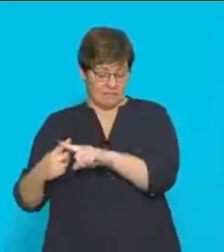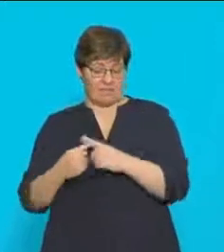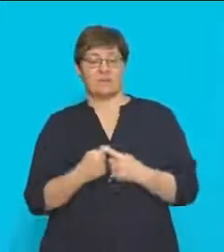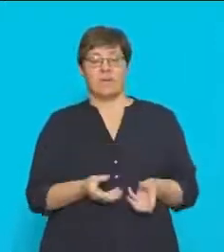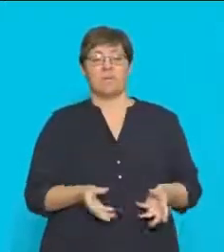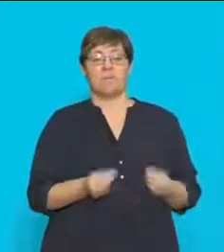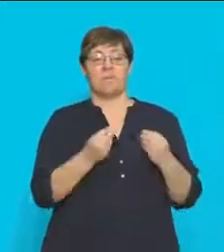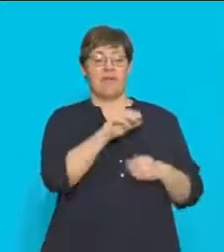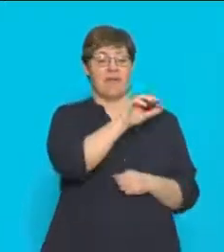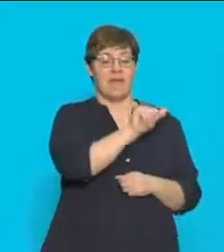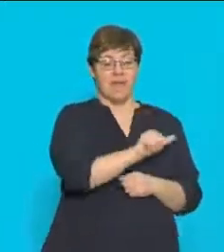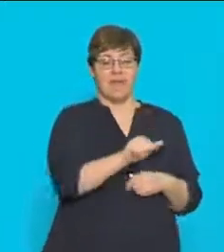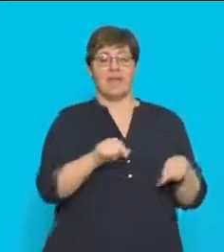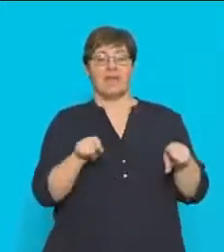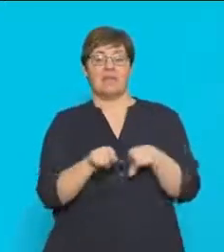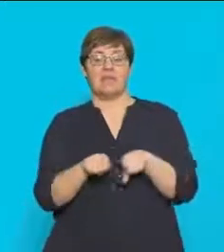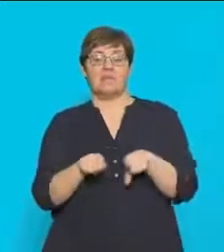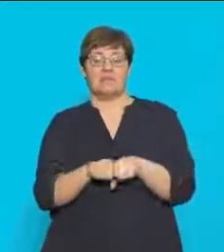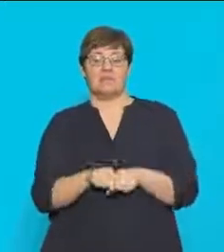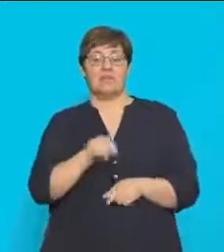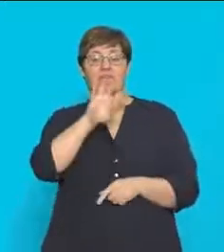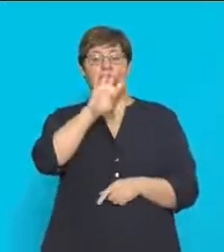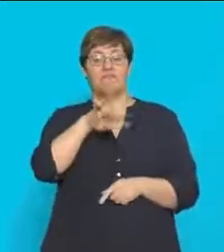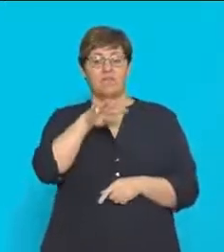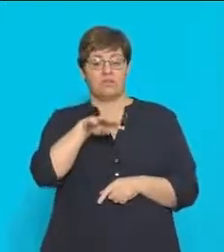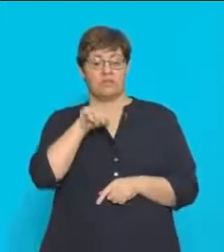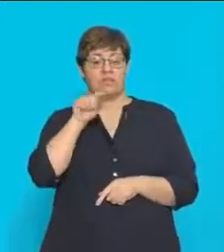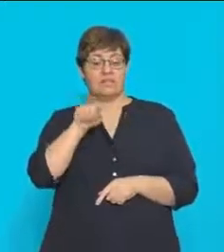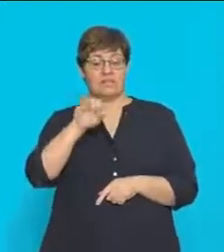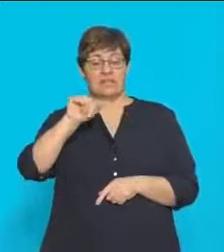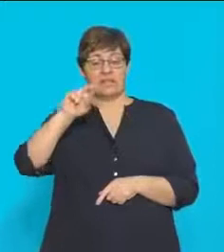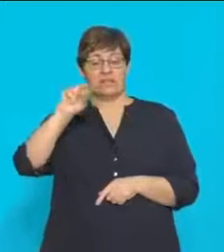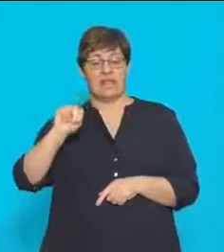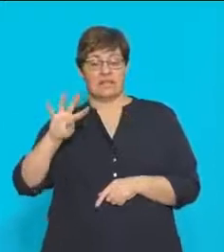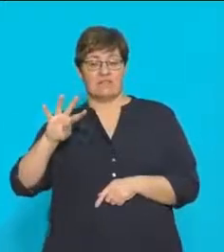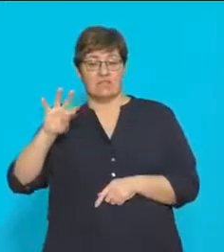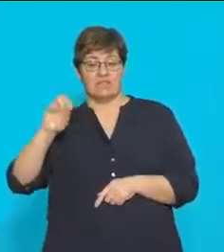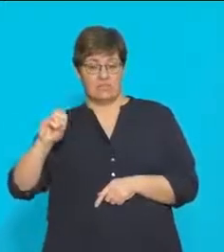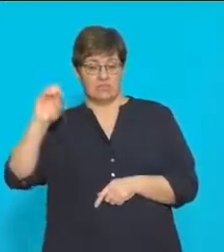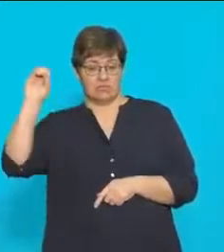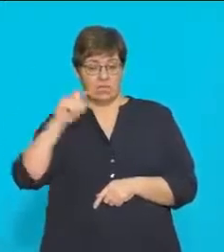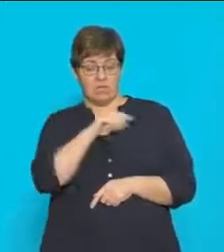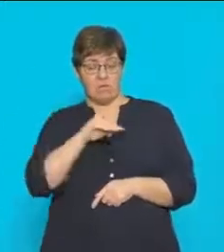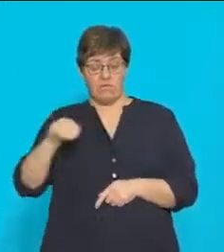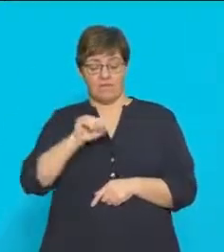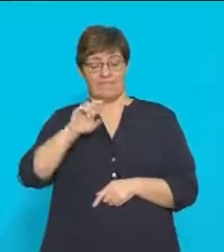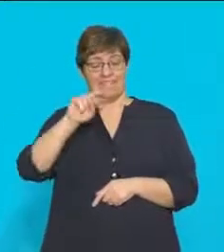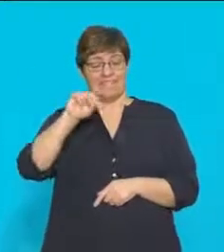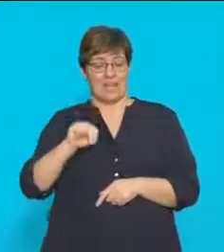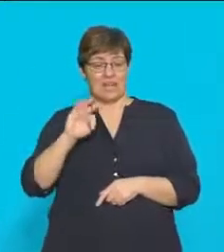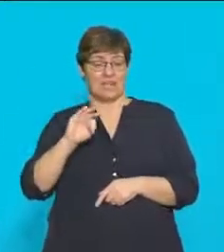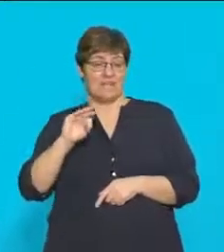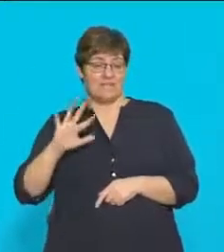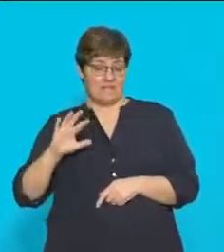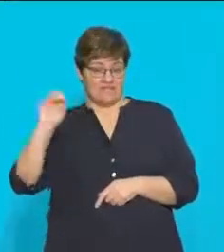little fraction that we've got to put into our calculator because we multiplied both sides by sine of 40. So 14